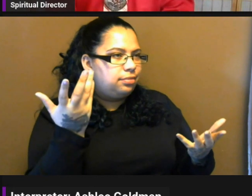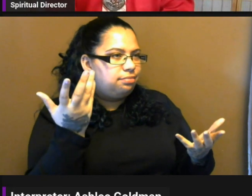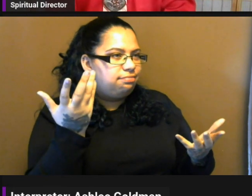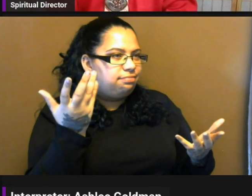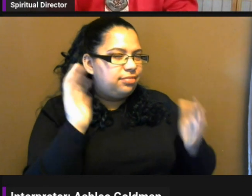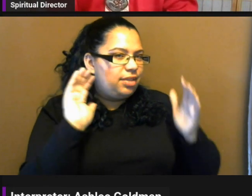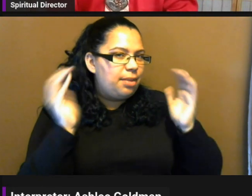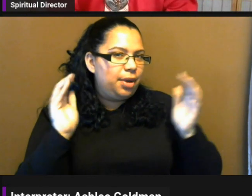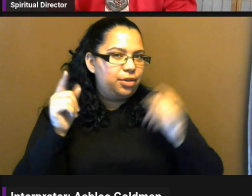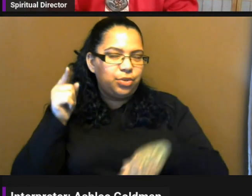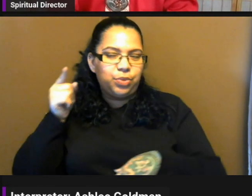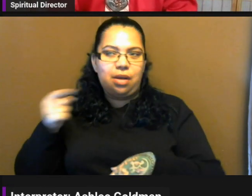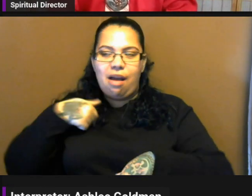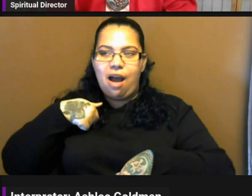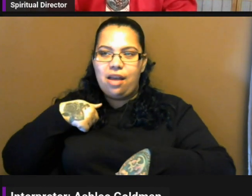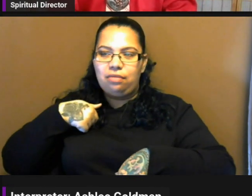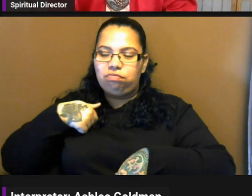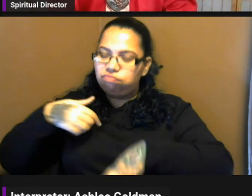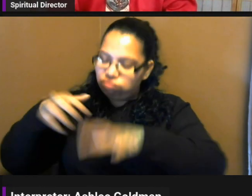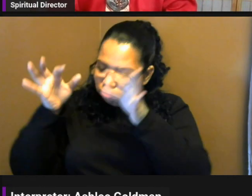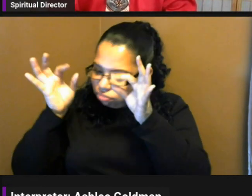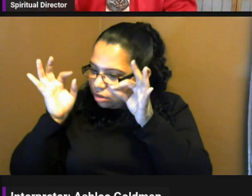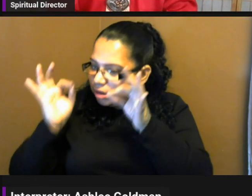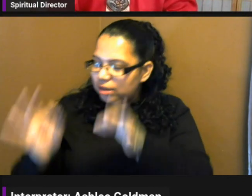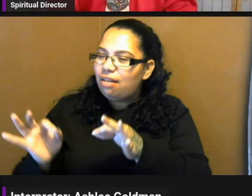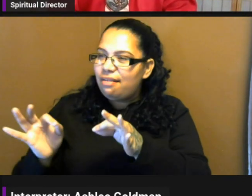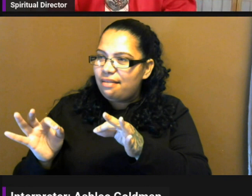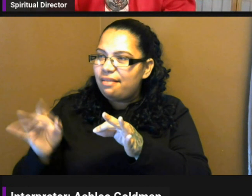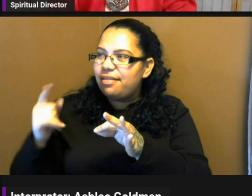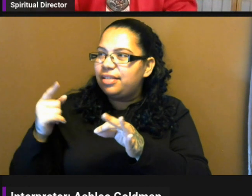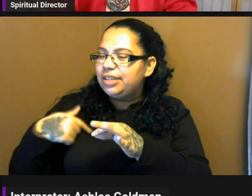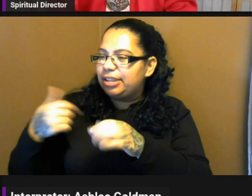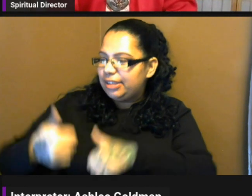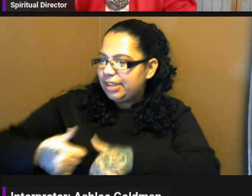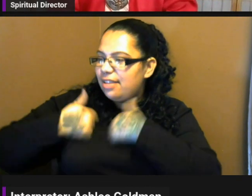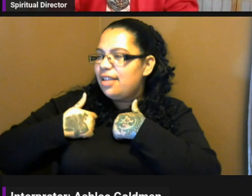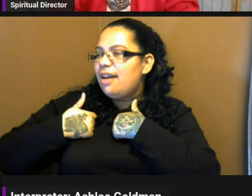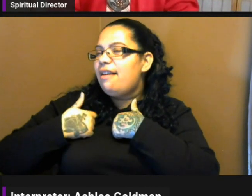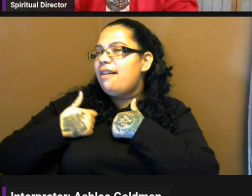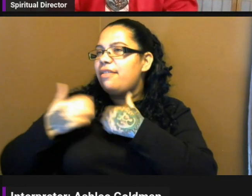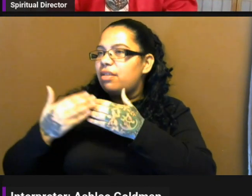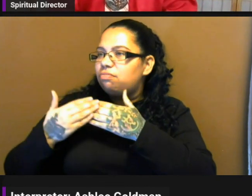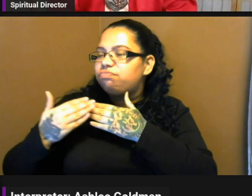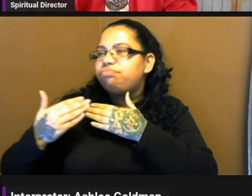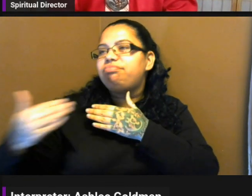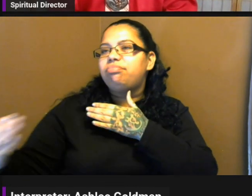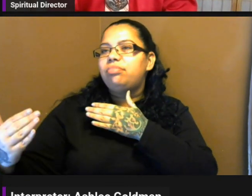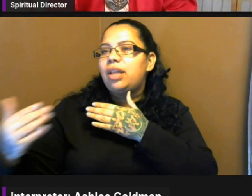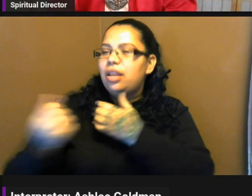Versus, I choose to be a part of the life and legacy that liberates the